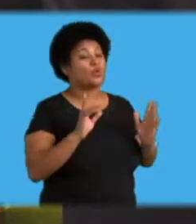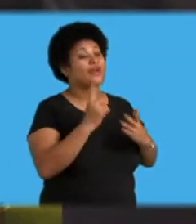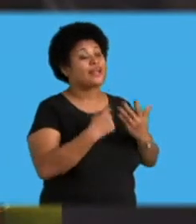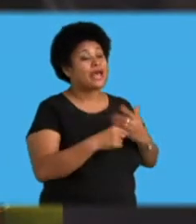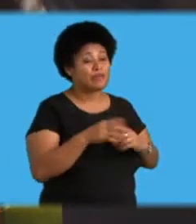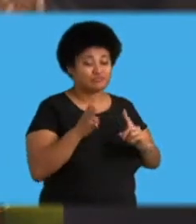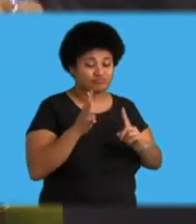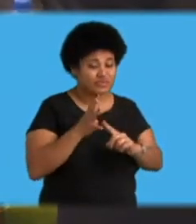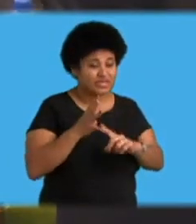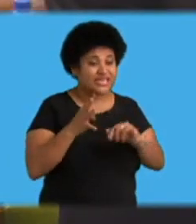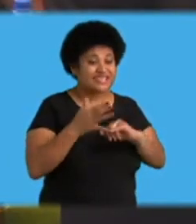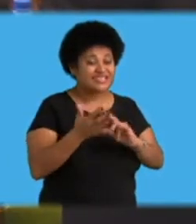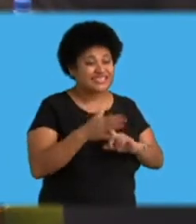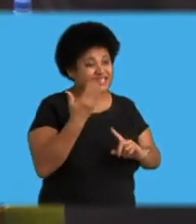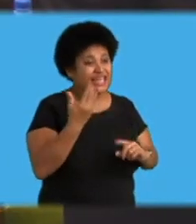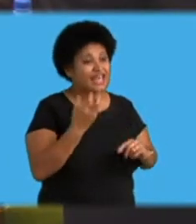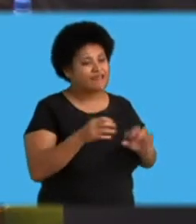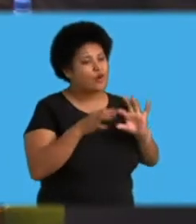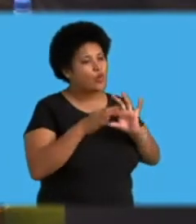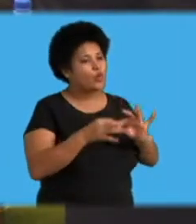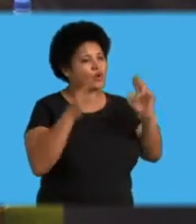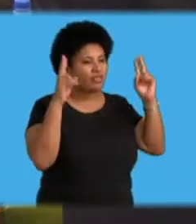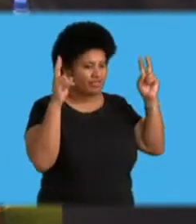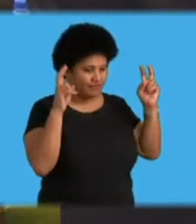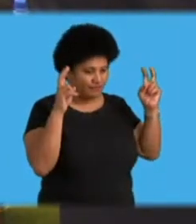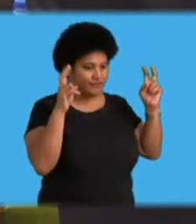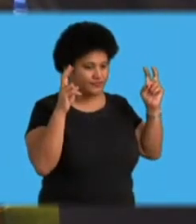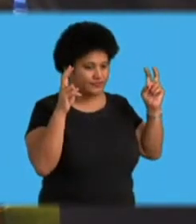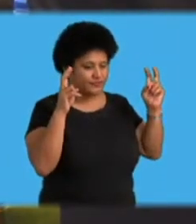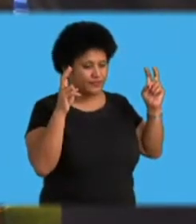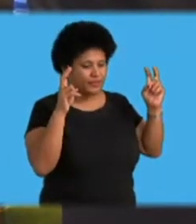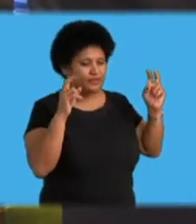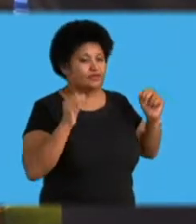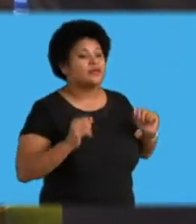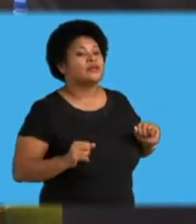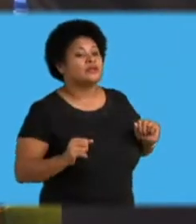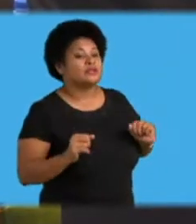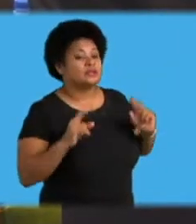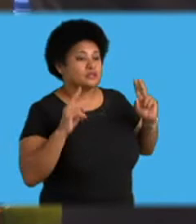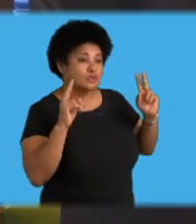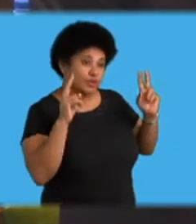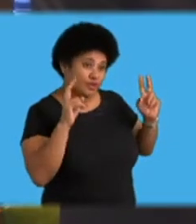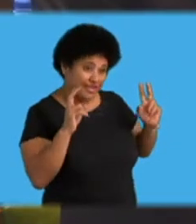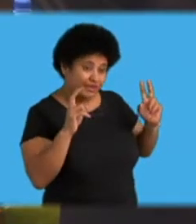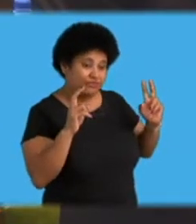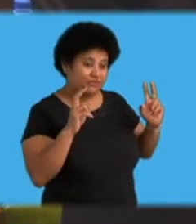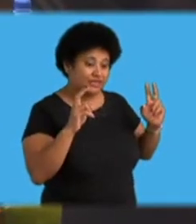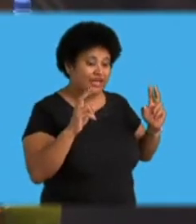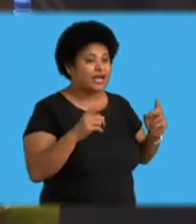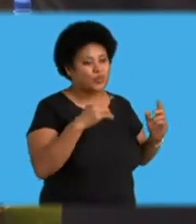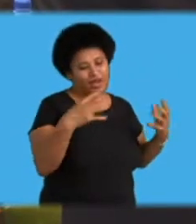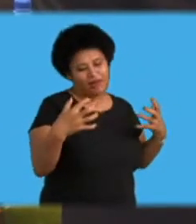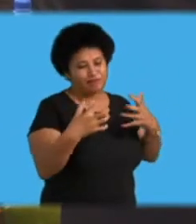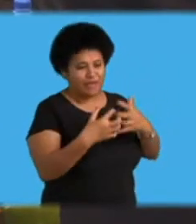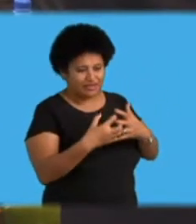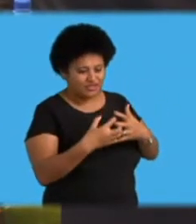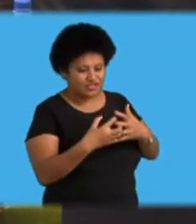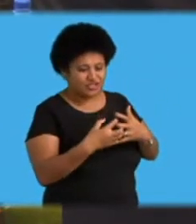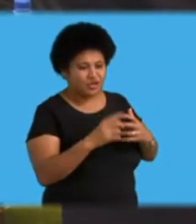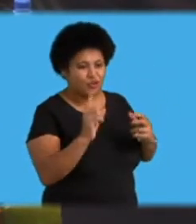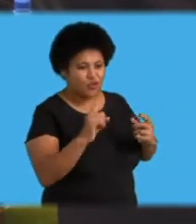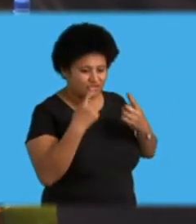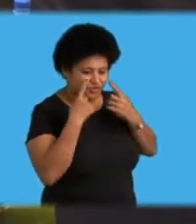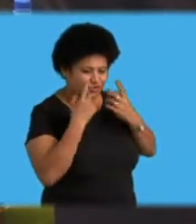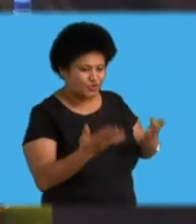of the month, the open day, there's a theme. There will be a particular theme. That theme, based on the theme, there'll be items. There'll be items done